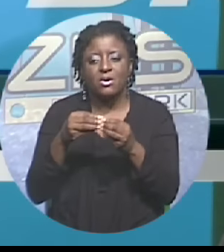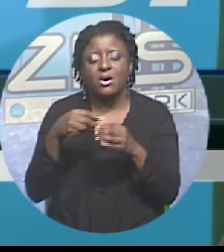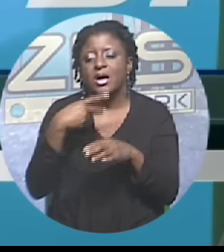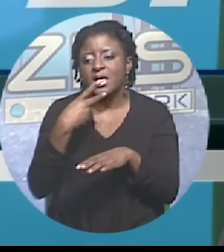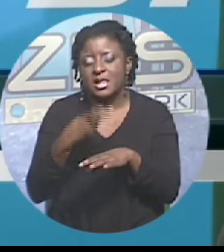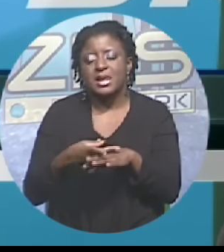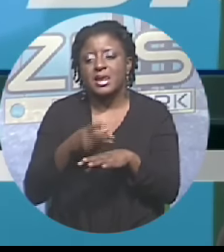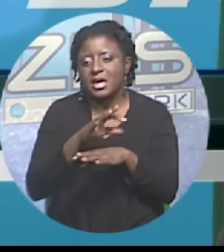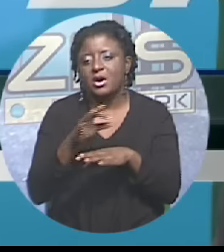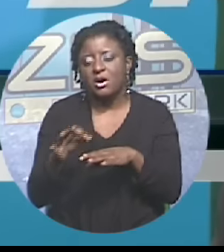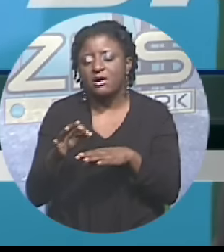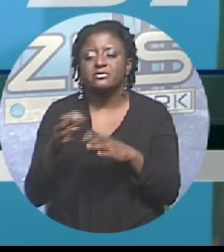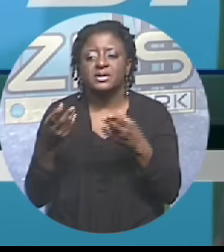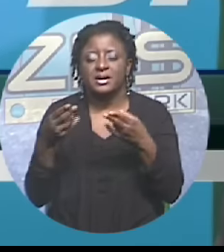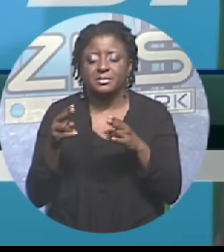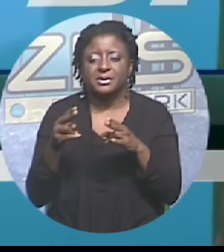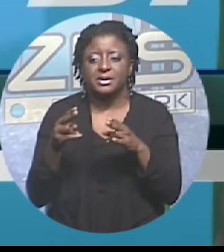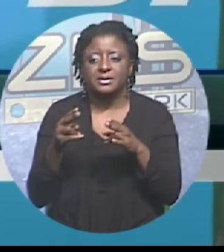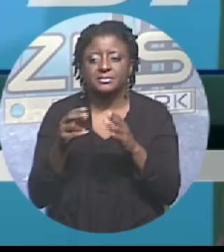In terms of where we're going.